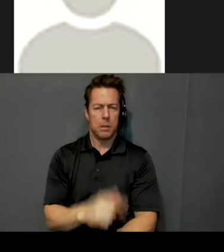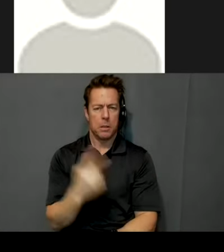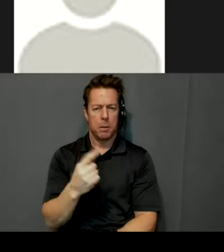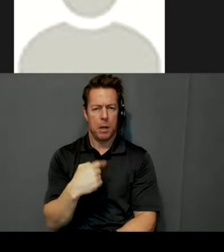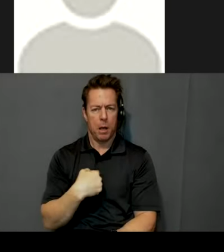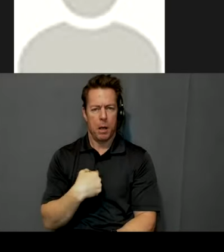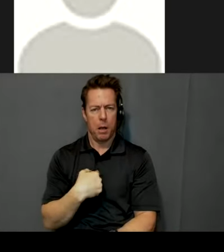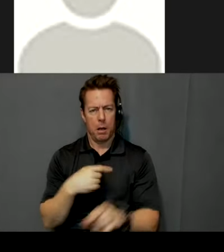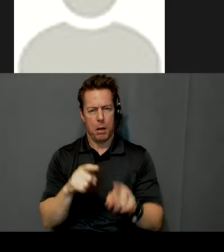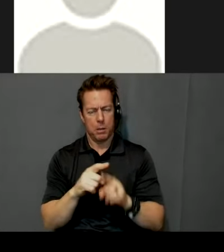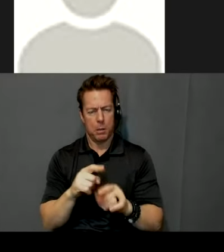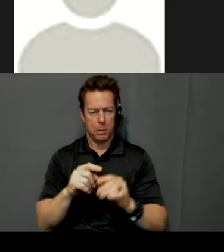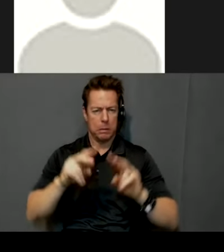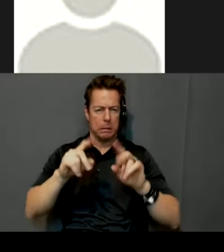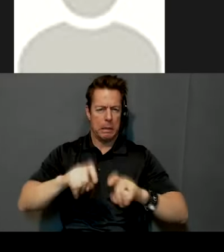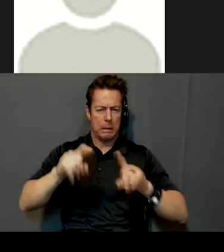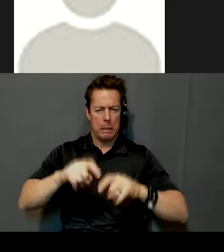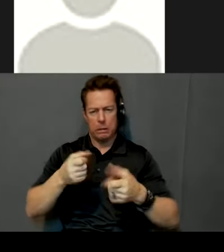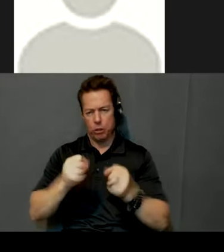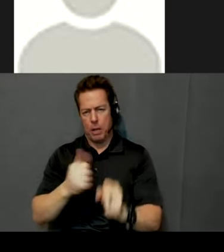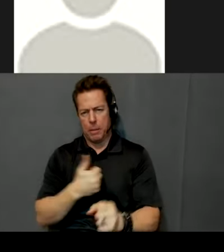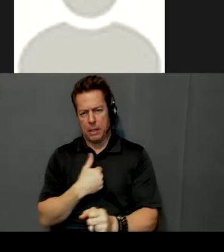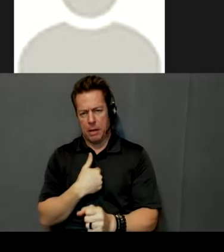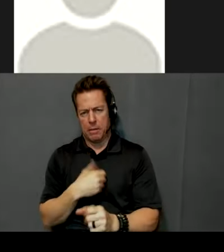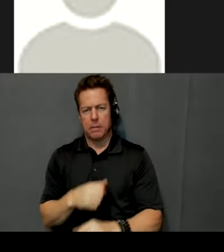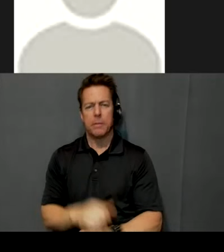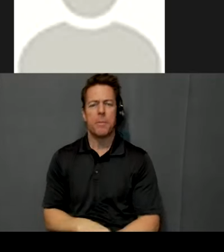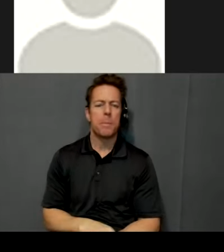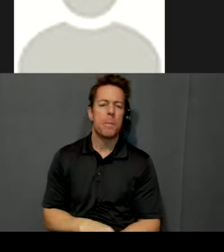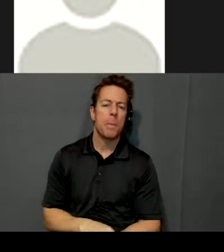also experiment a lot with in my work.